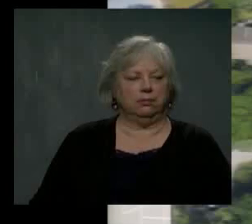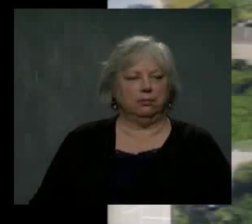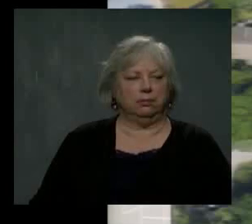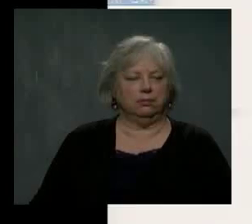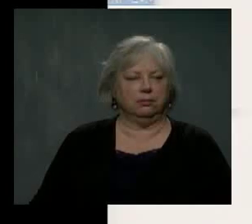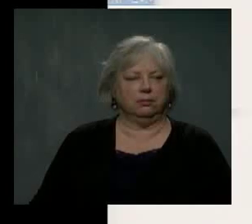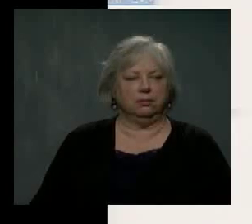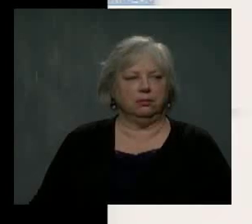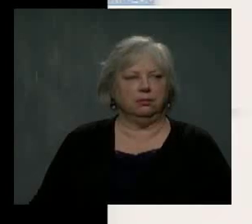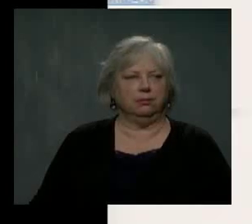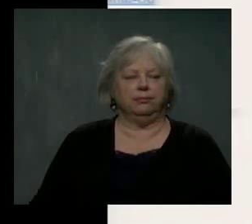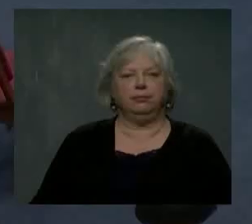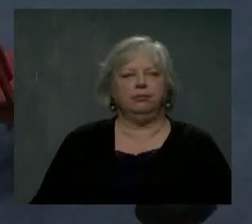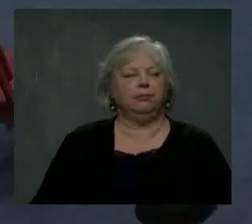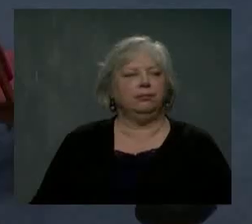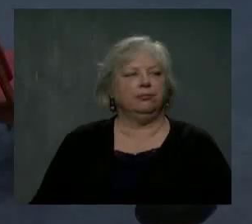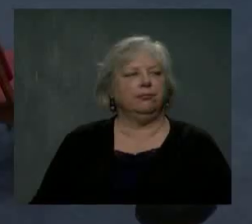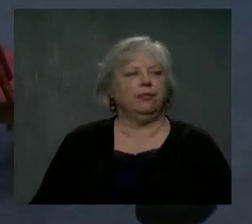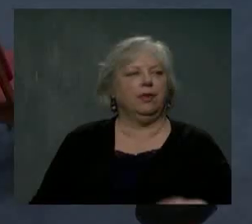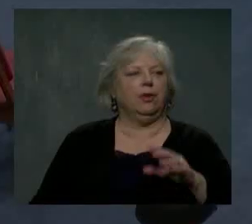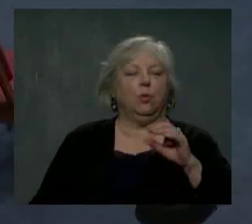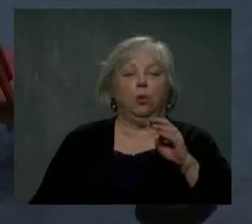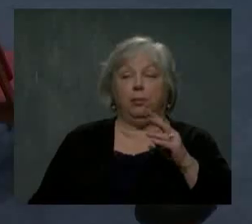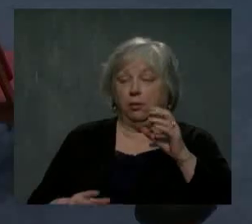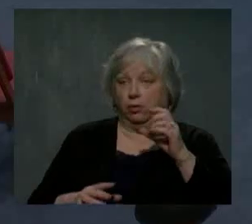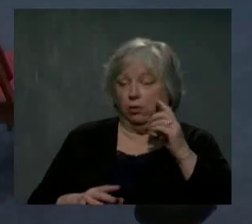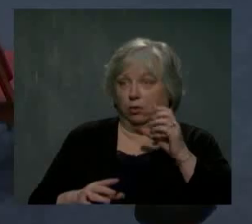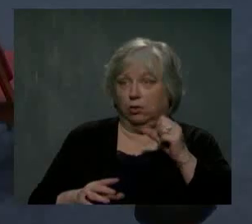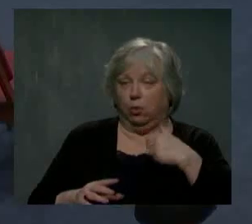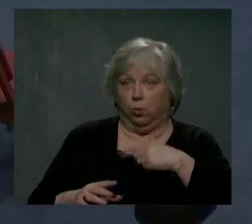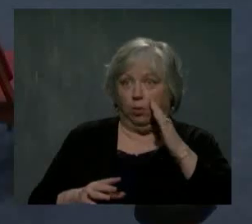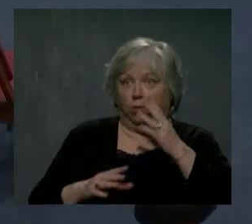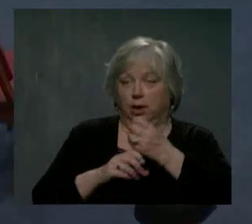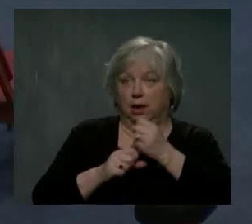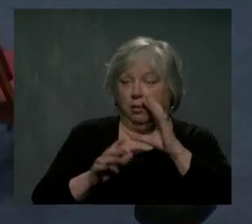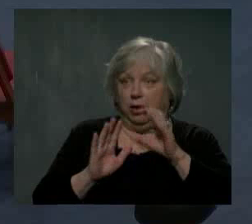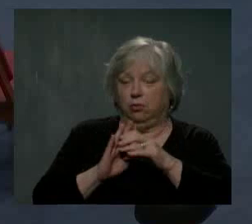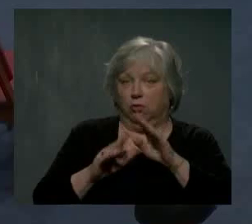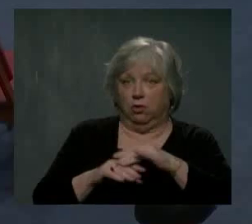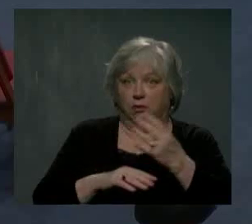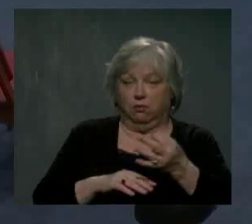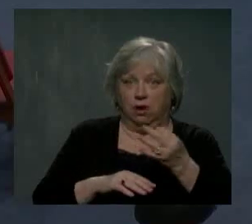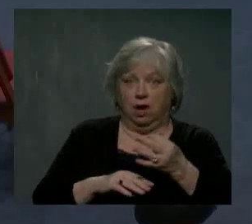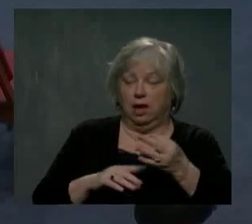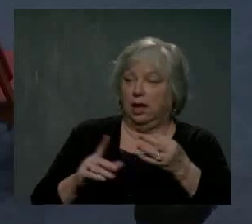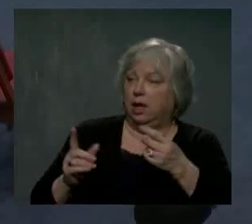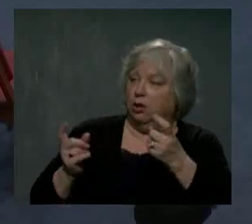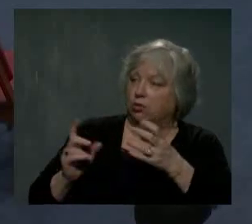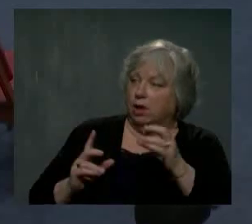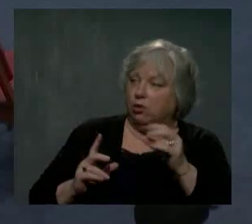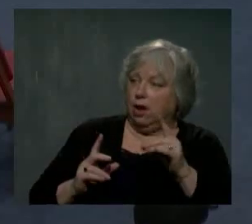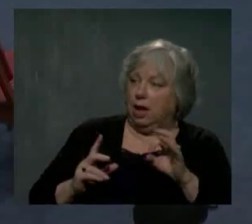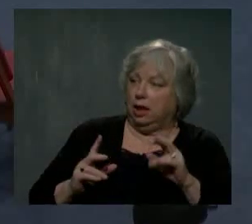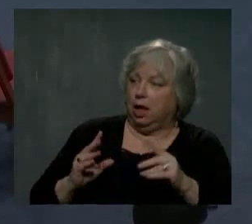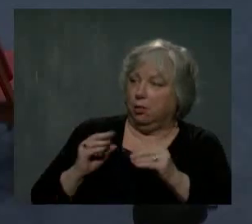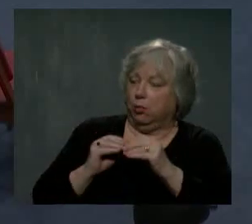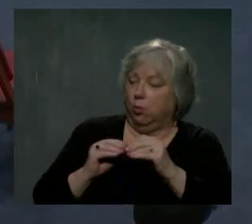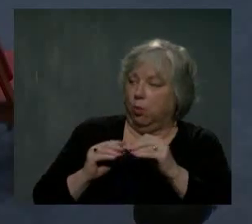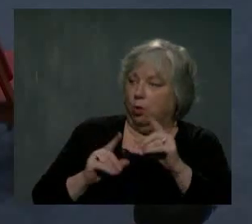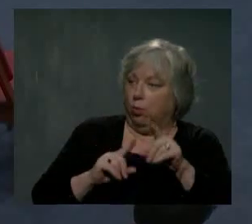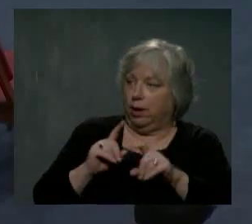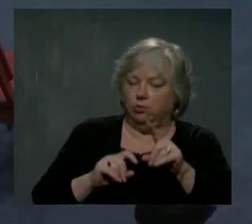Okay. Okay, so we will get the pictures on Friday. Director Adcock, do you have additional questions on this? No, that's